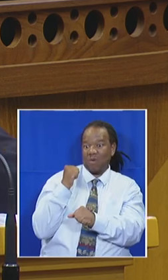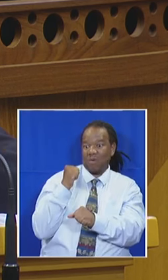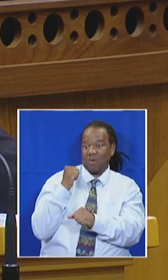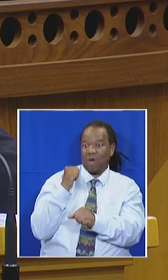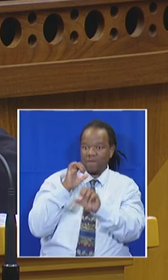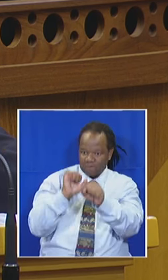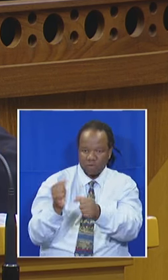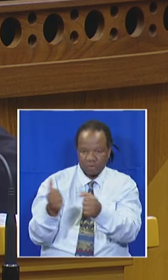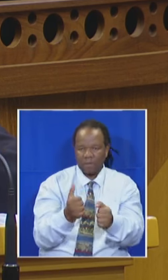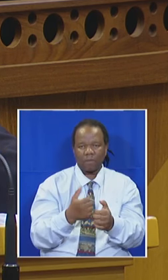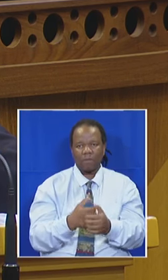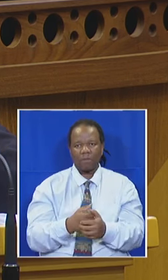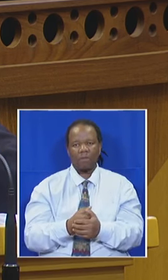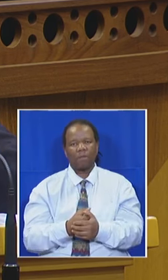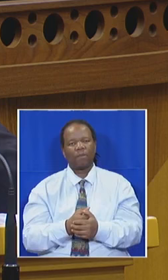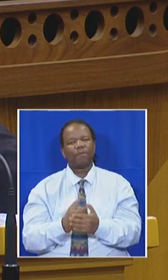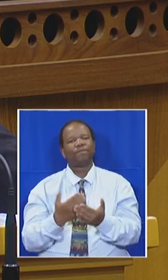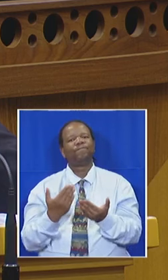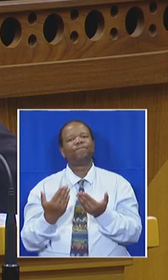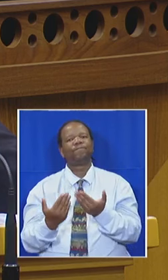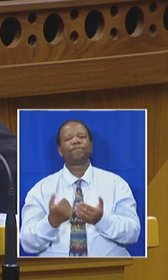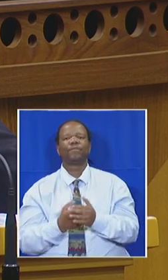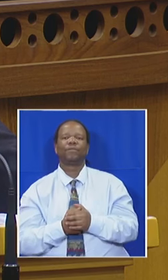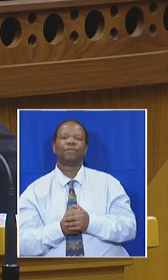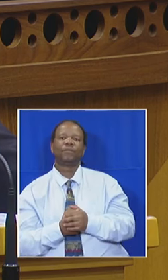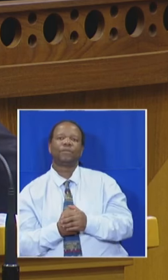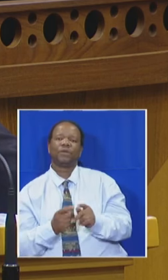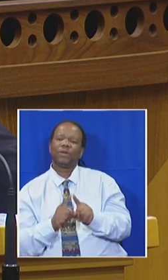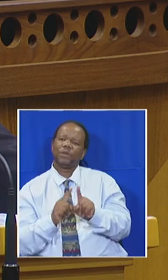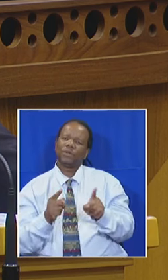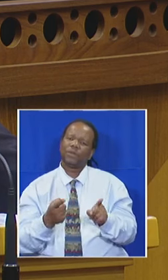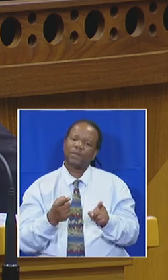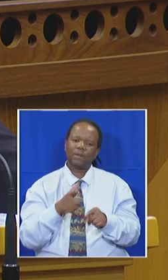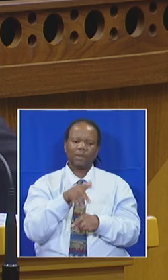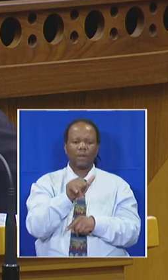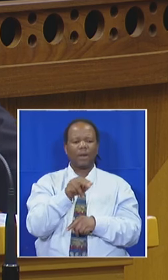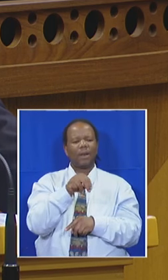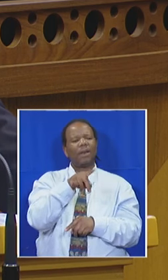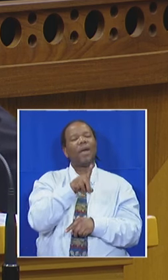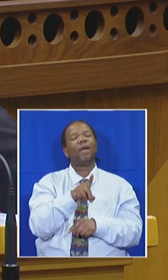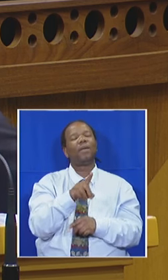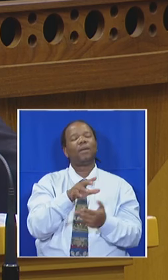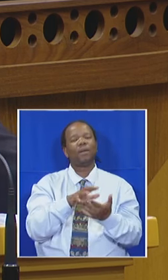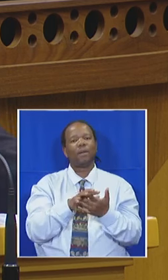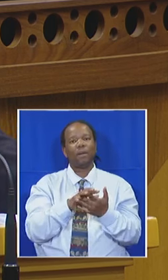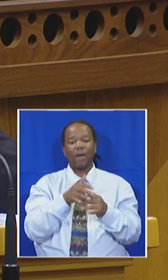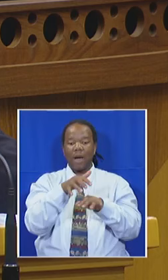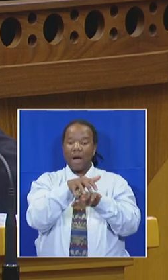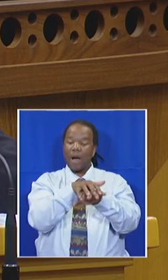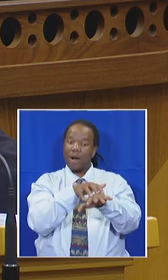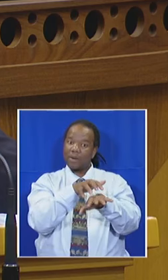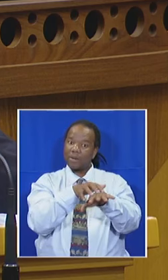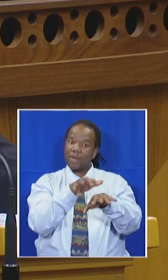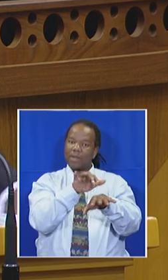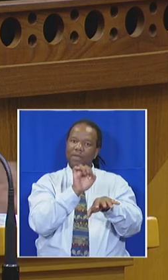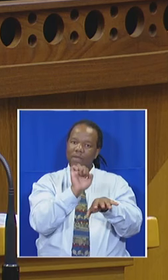outlined the progress made in land and agrarian reform, and indeed much more still needs to be